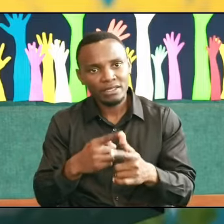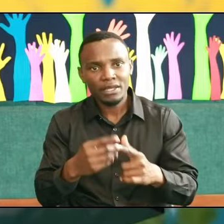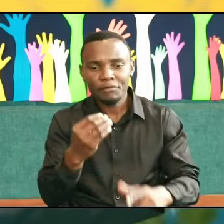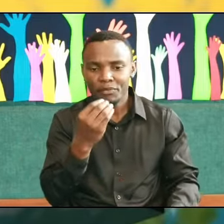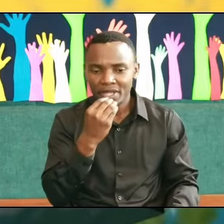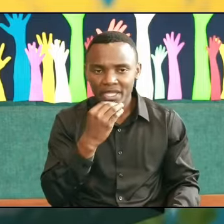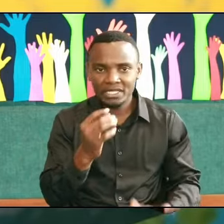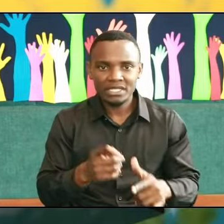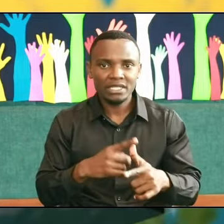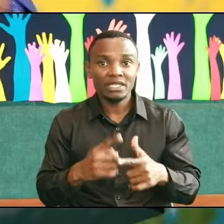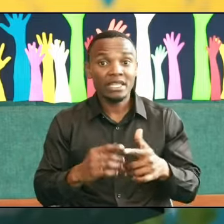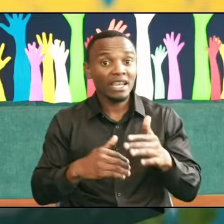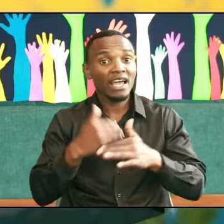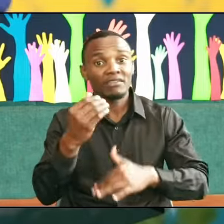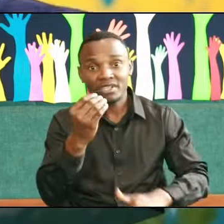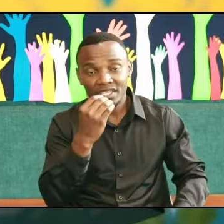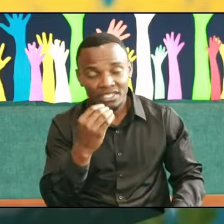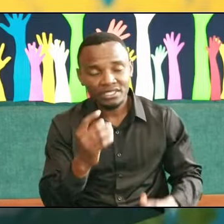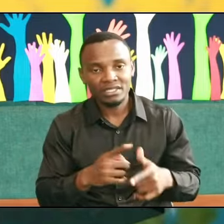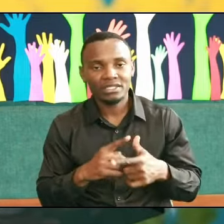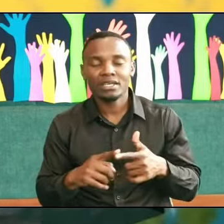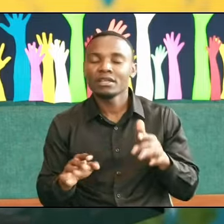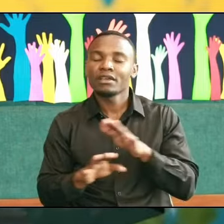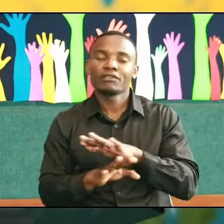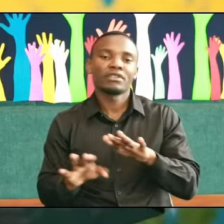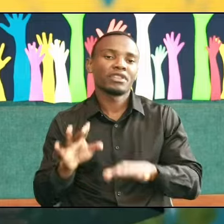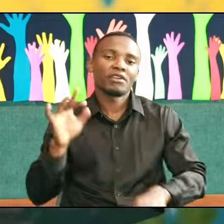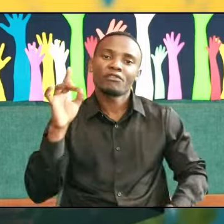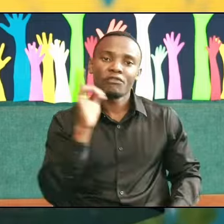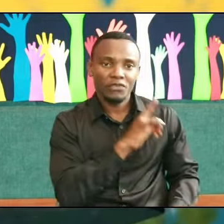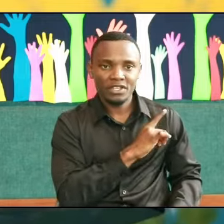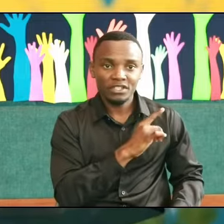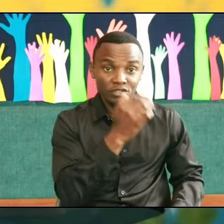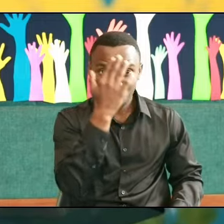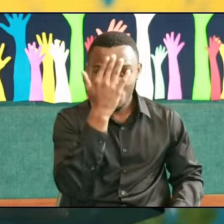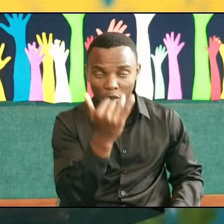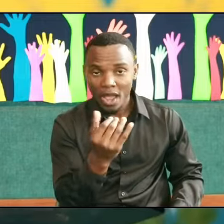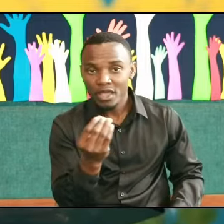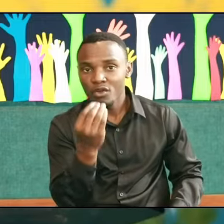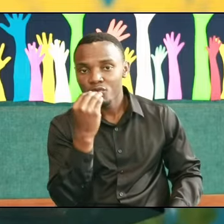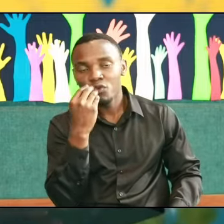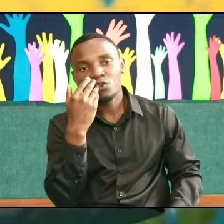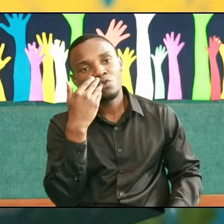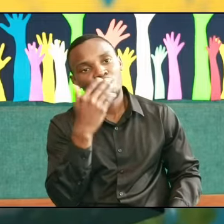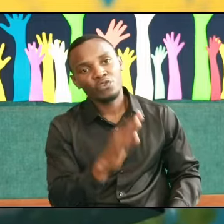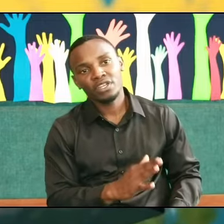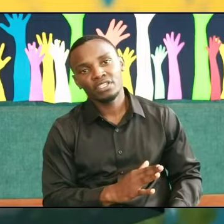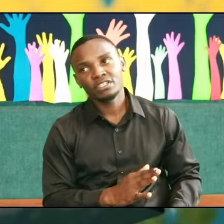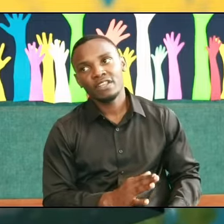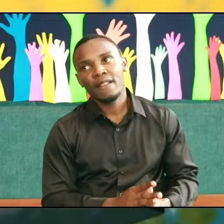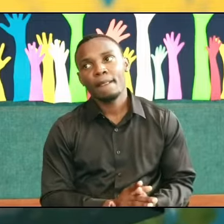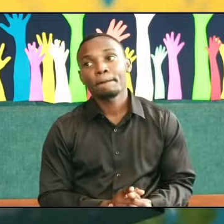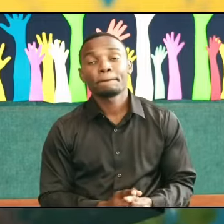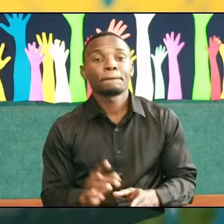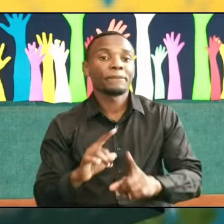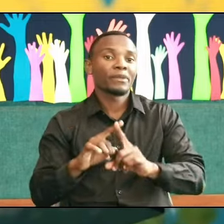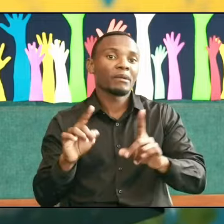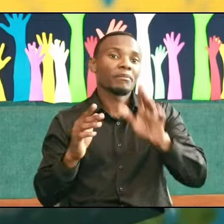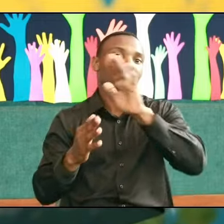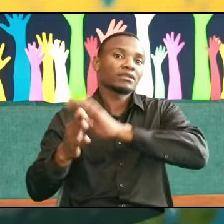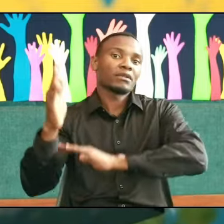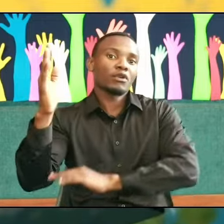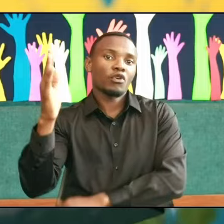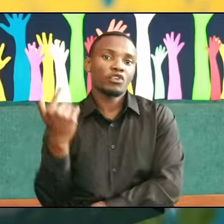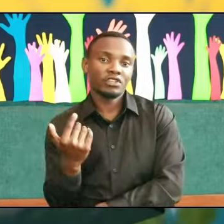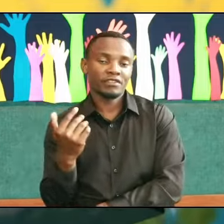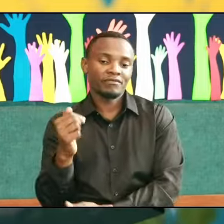that's it. We are gone. There is no food anywhere. Are you there with me? There's no food. But God comes into